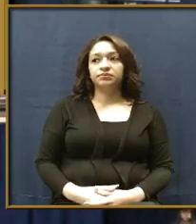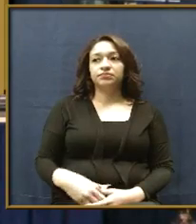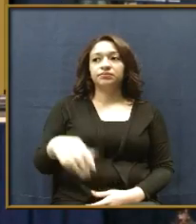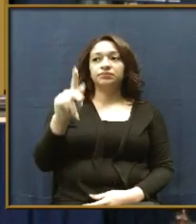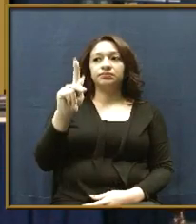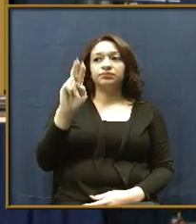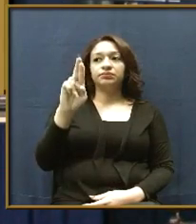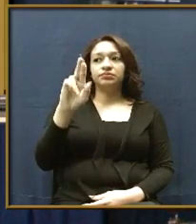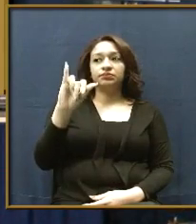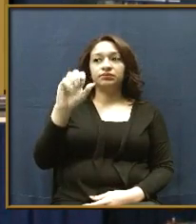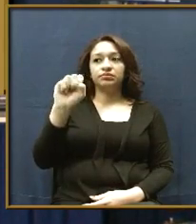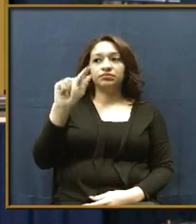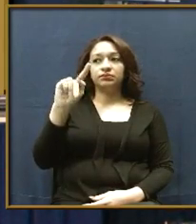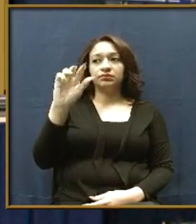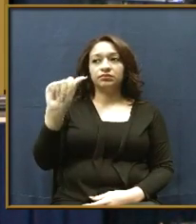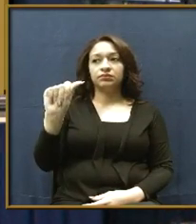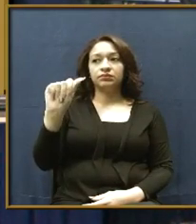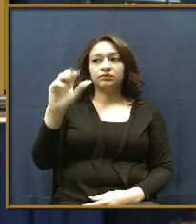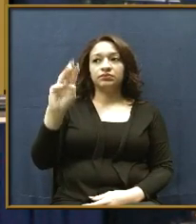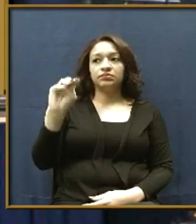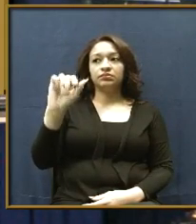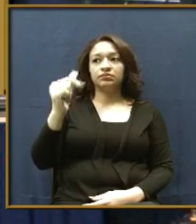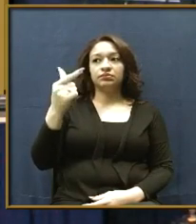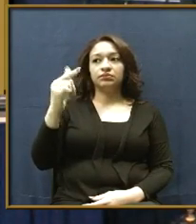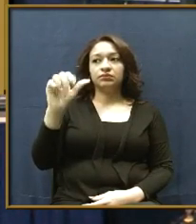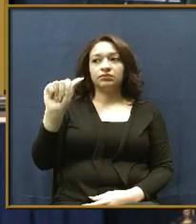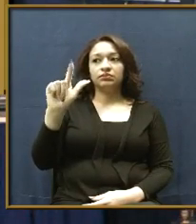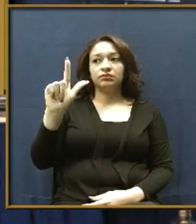Krista Molina Magallanes.